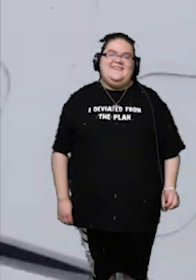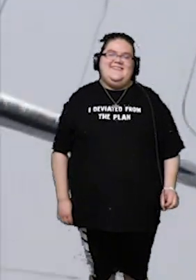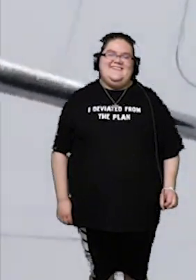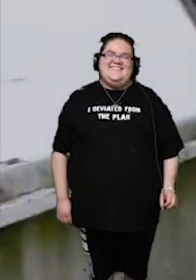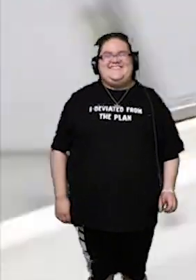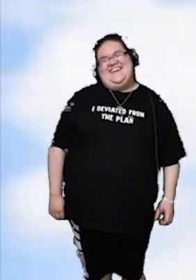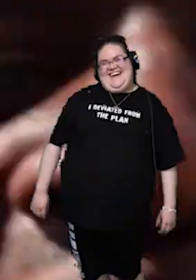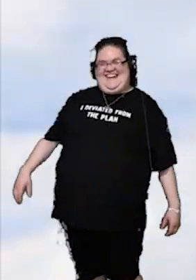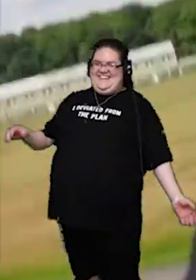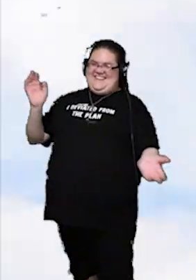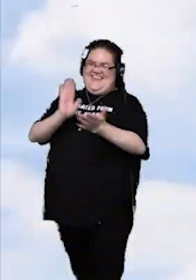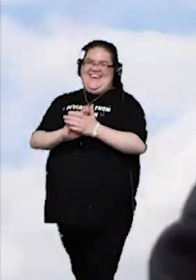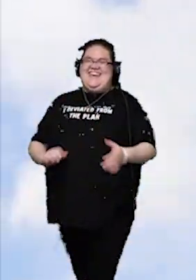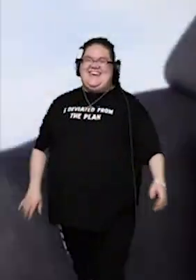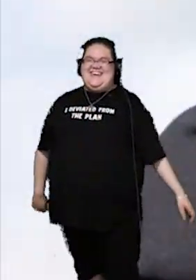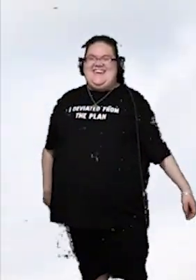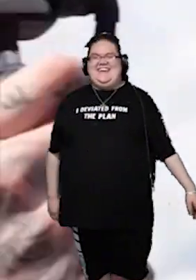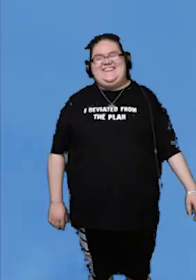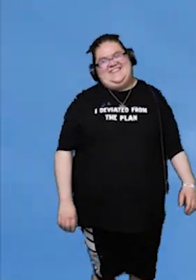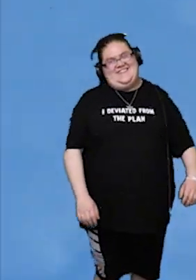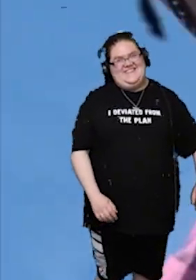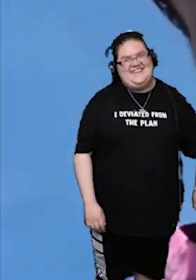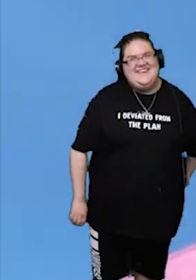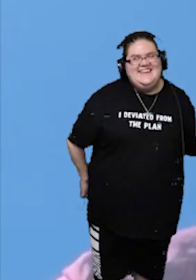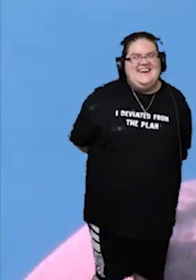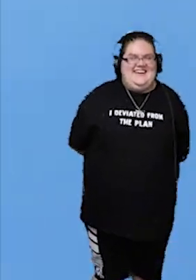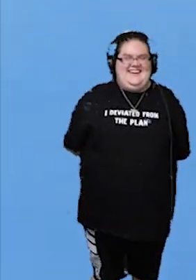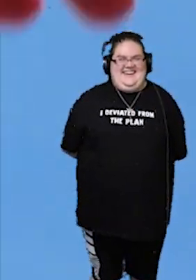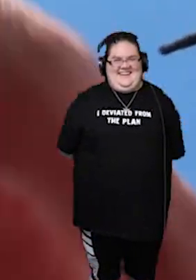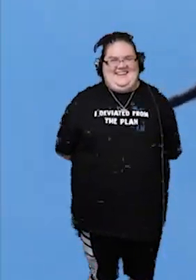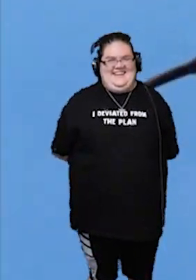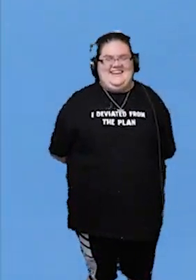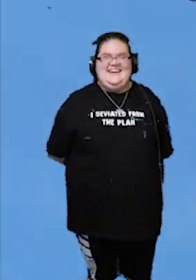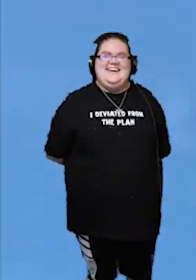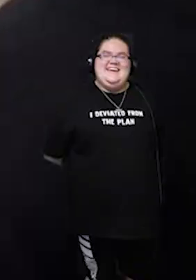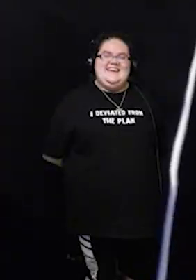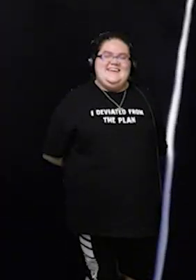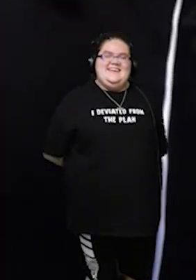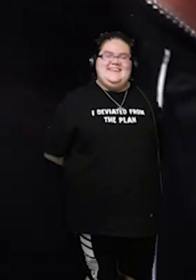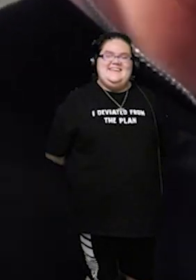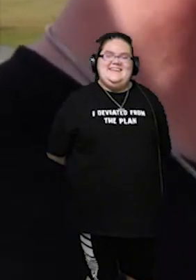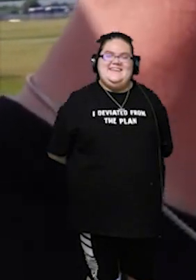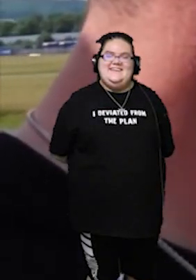Ibiza. Jeez, yeah, Ibiza. Can I have a piece of content, sir?